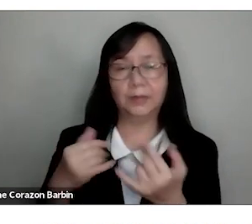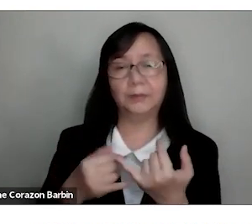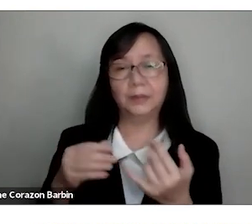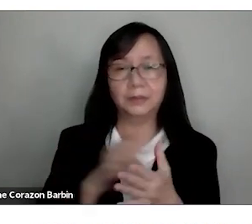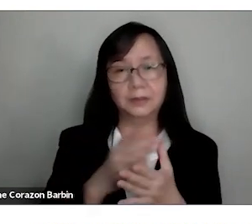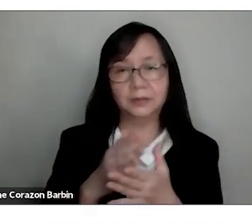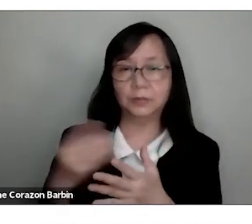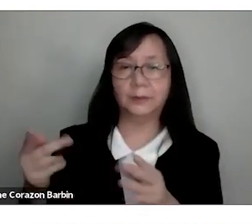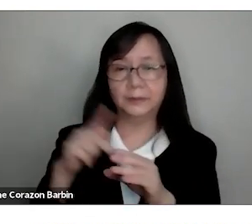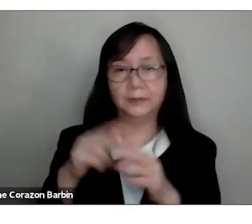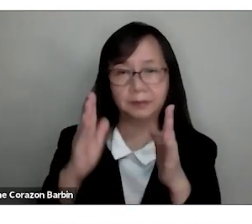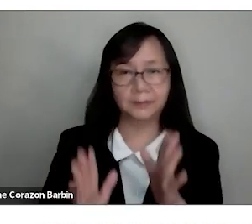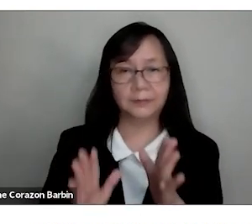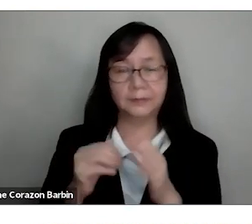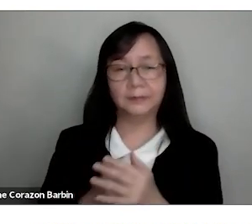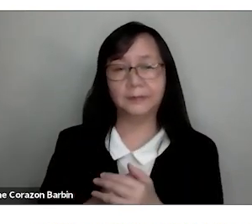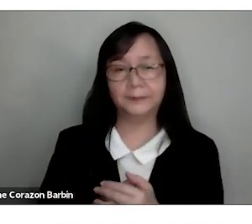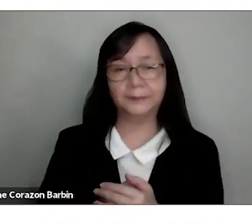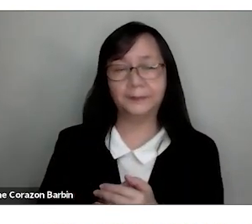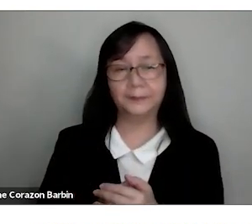the delegates.